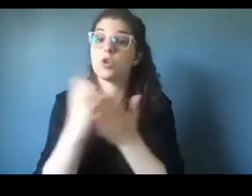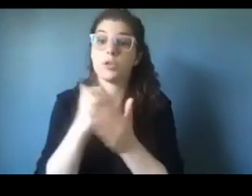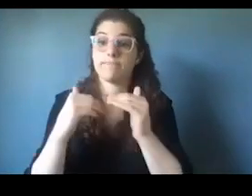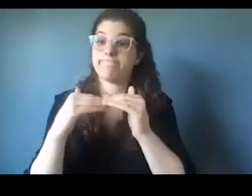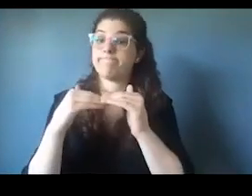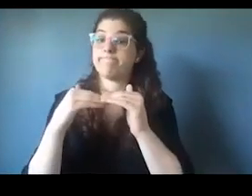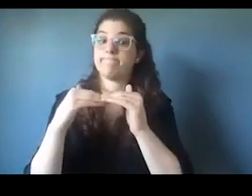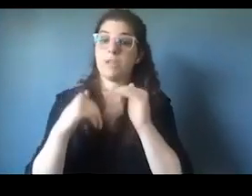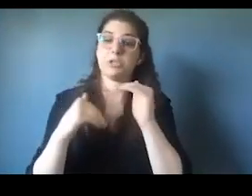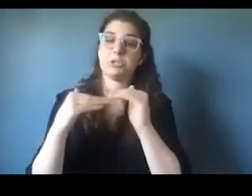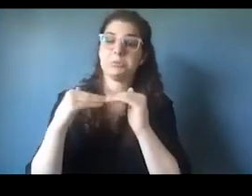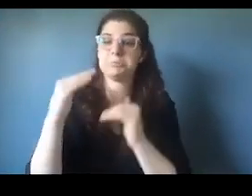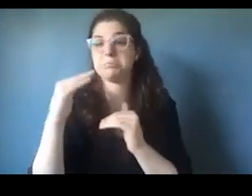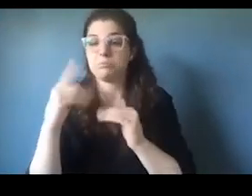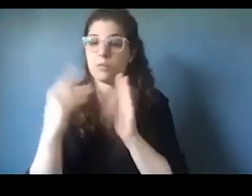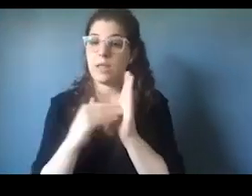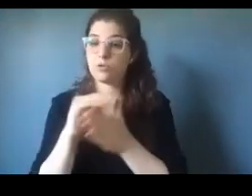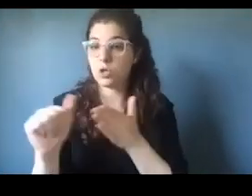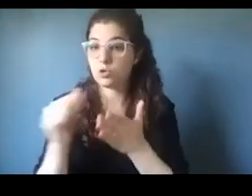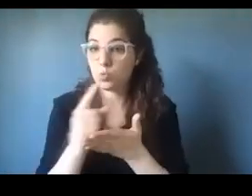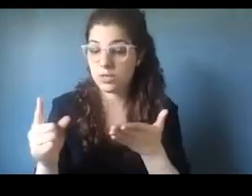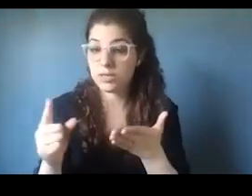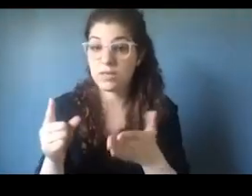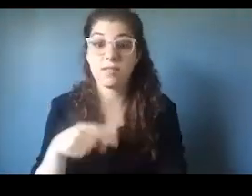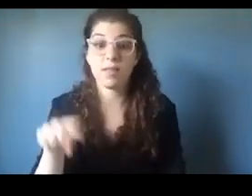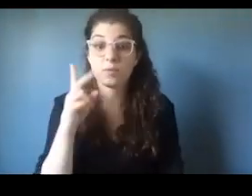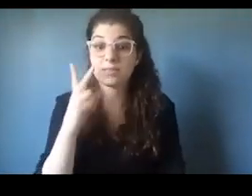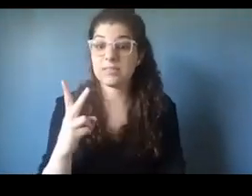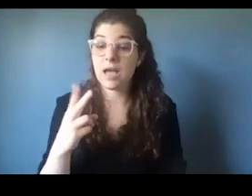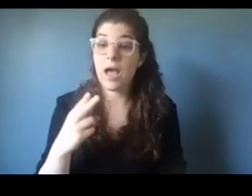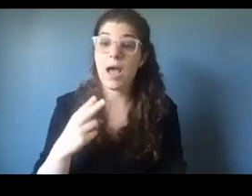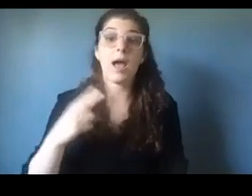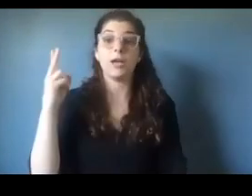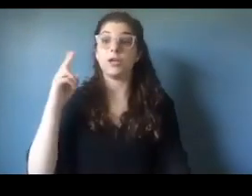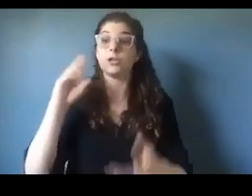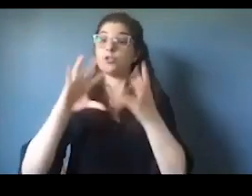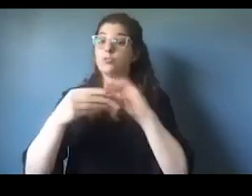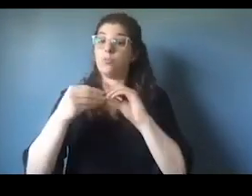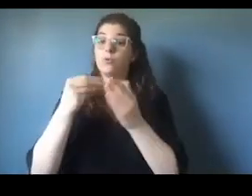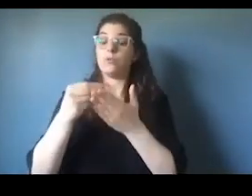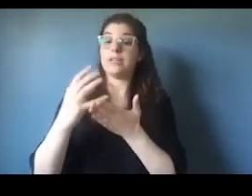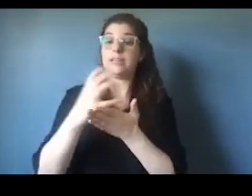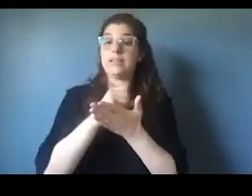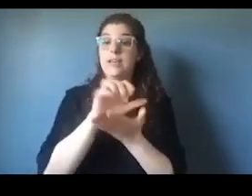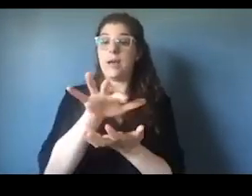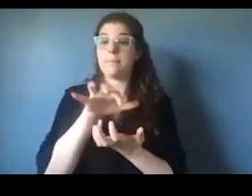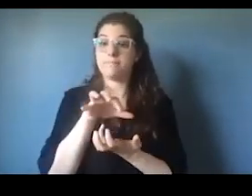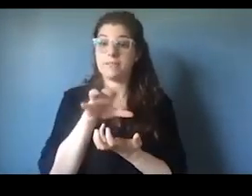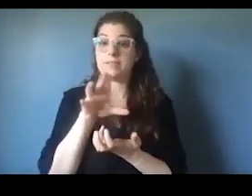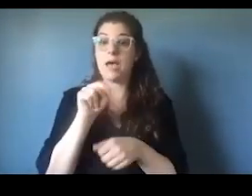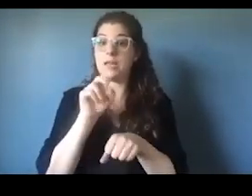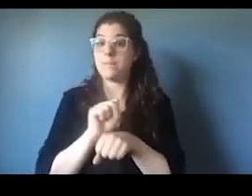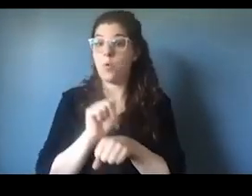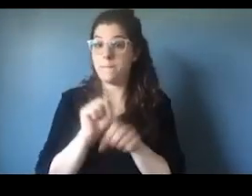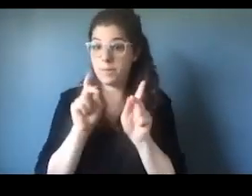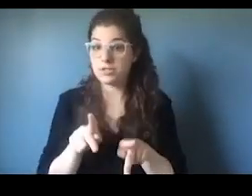bit over $1,000 a week would actually see higher total income as an unemployed person than